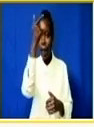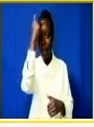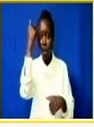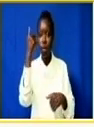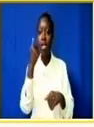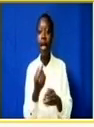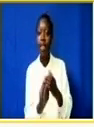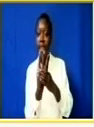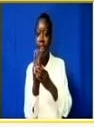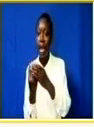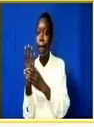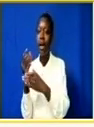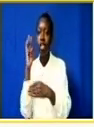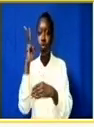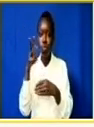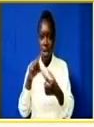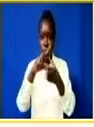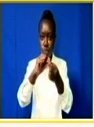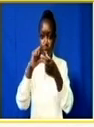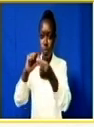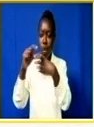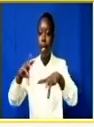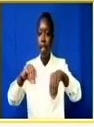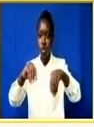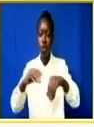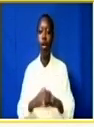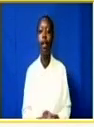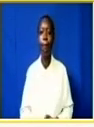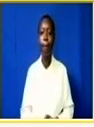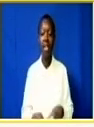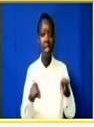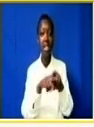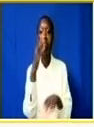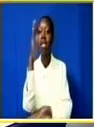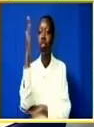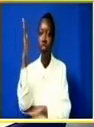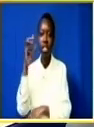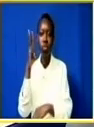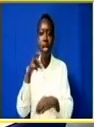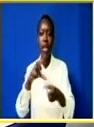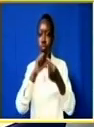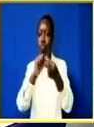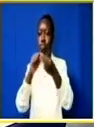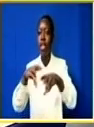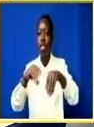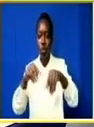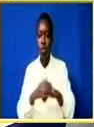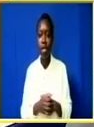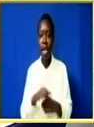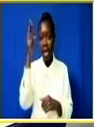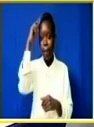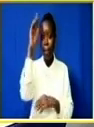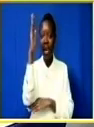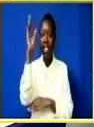They're inside the soil. They're going to hold the soil the together. Soil. Yeah. The trees as well. Mm-hmm. Trees, remember, their roots grow very deep.